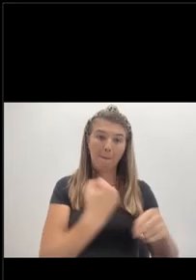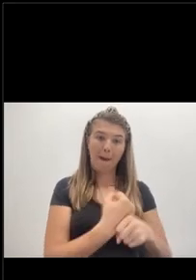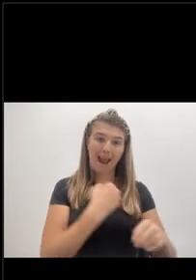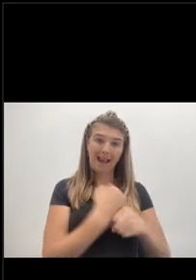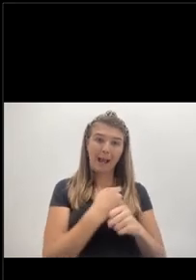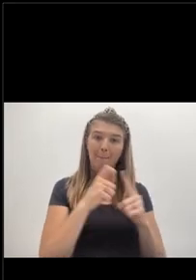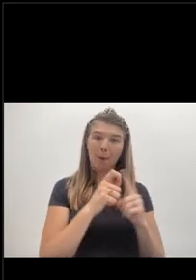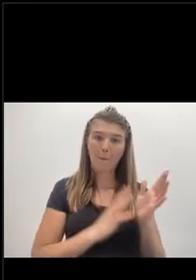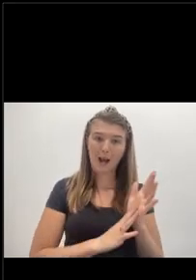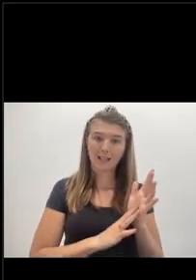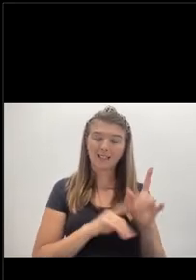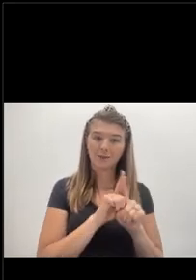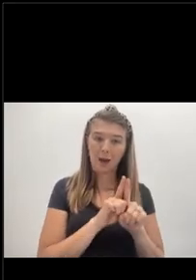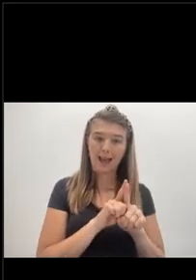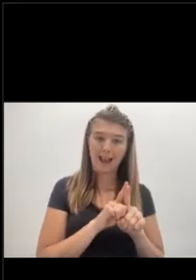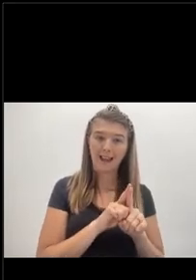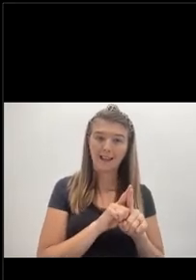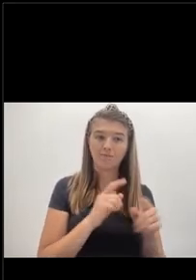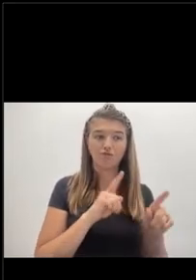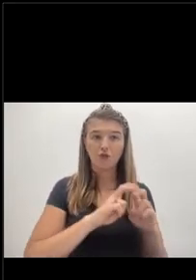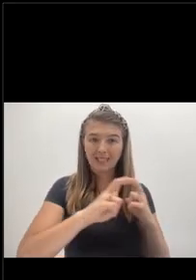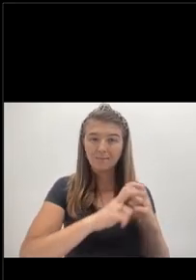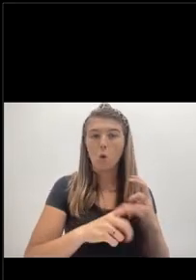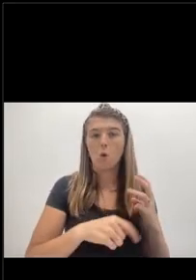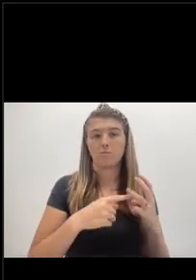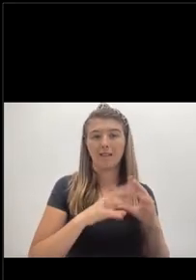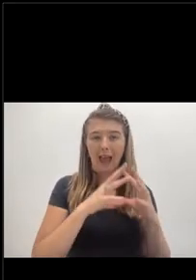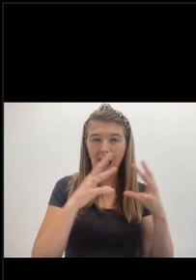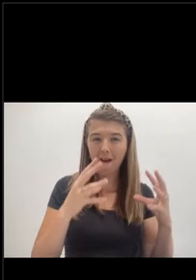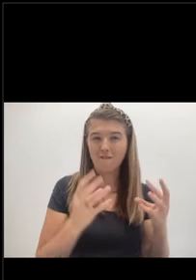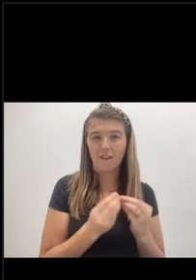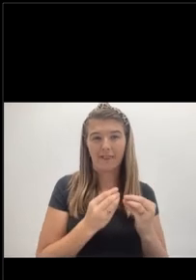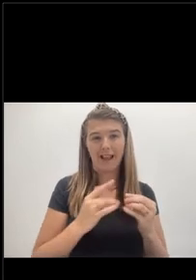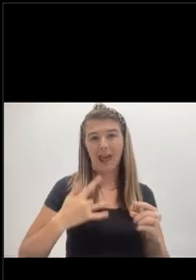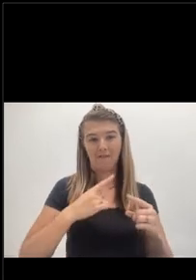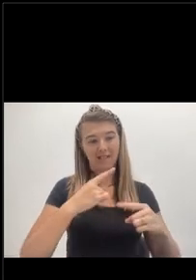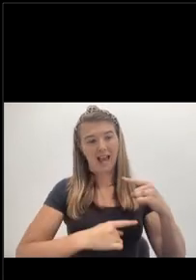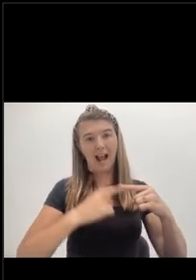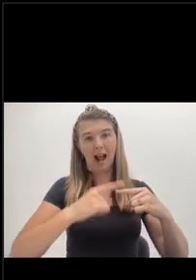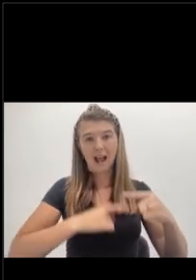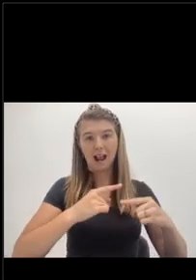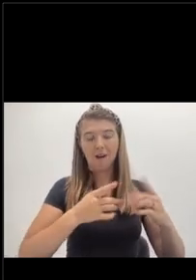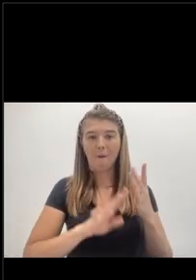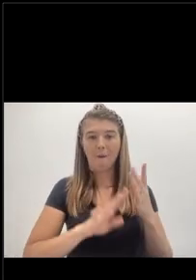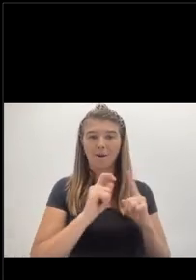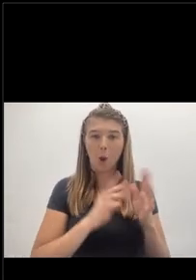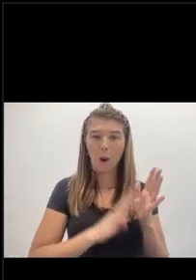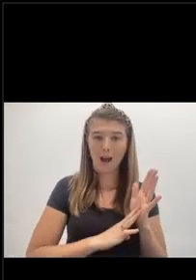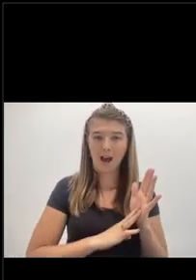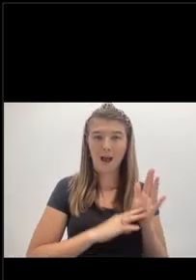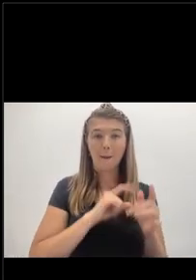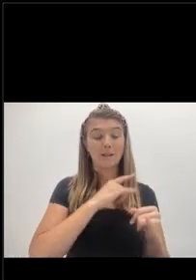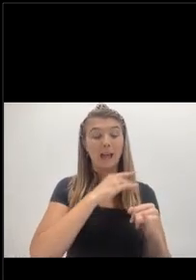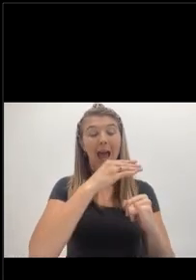the transport, and so forth. So it's the whole life cycle of the polymer, considering then at the end of the life